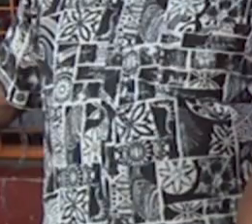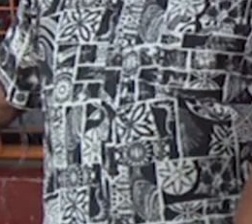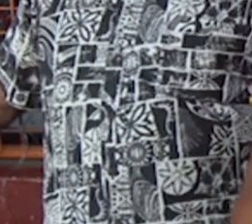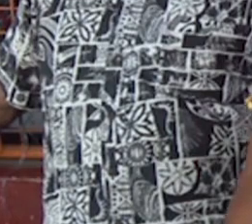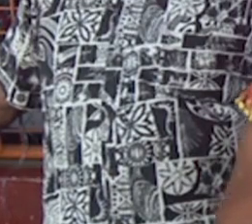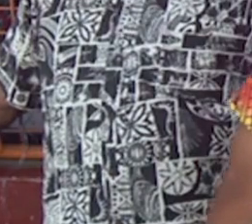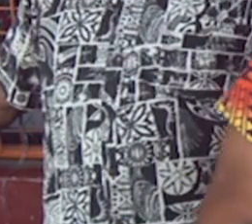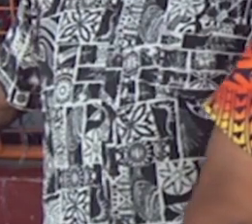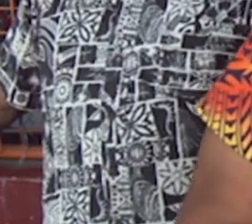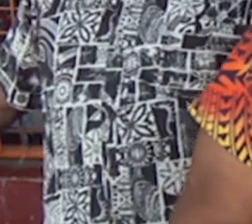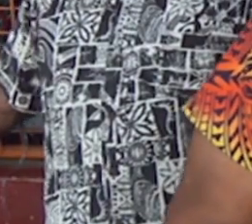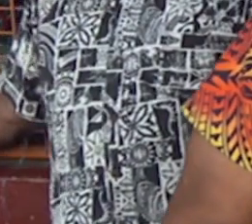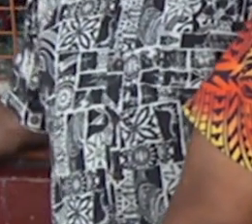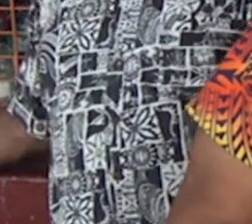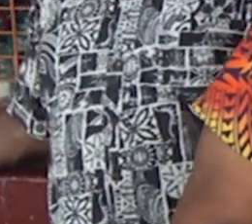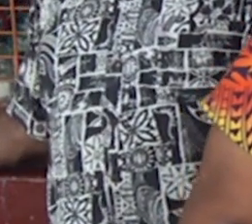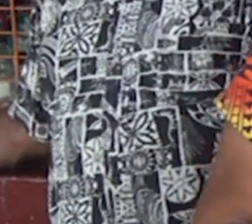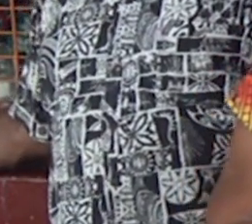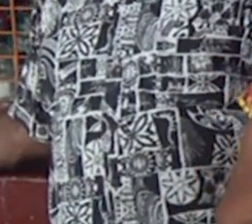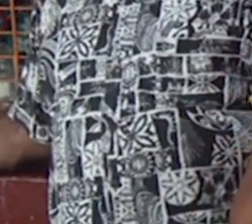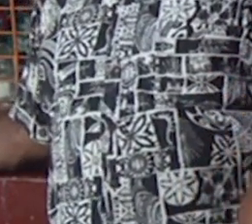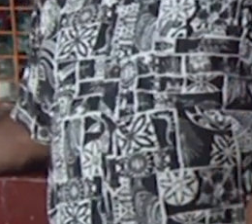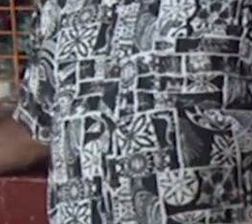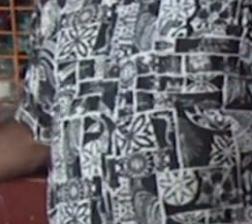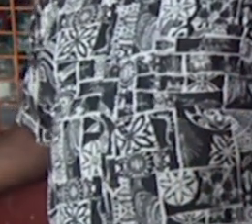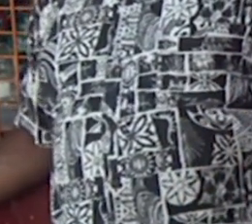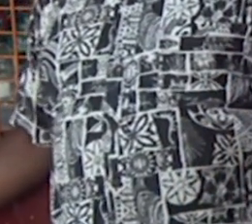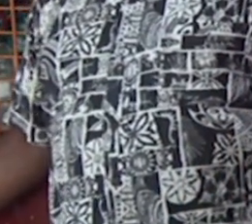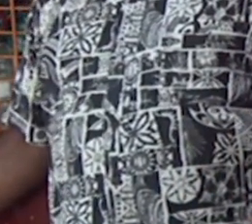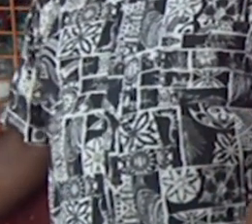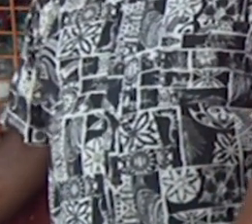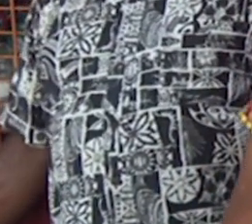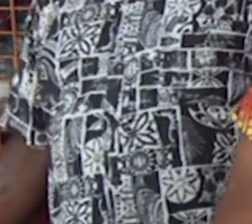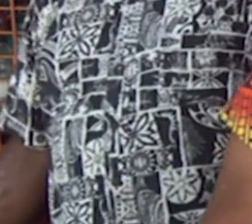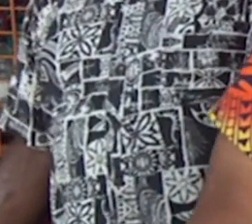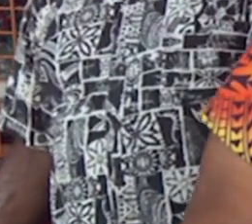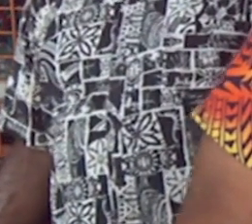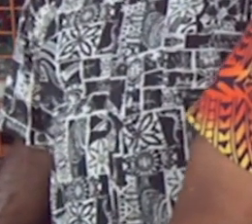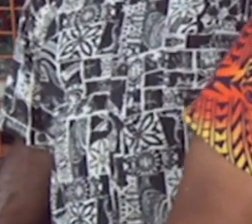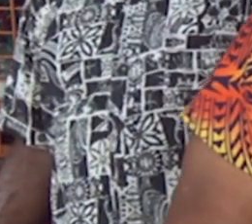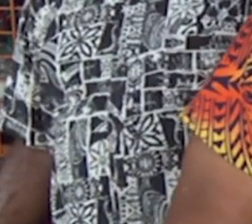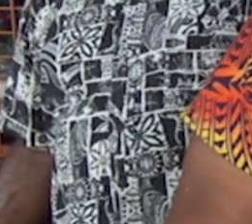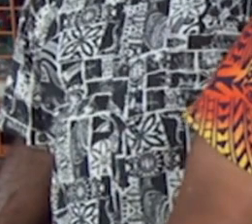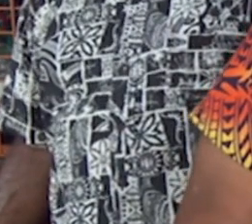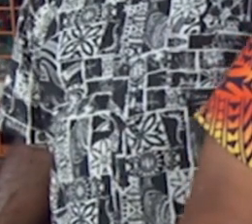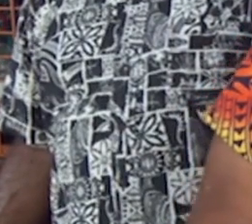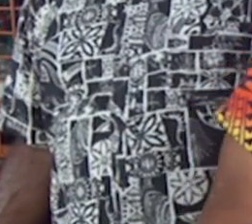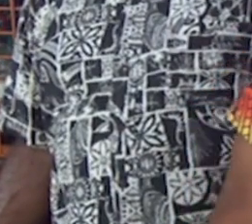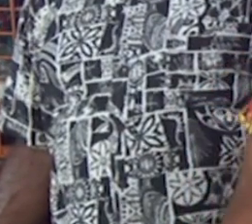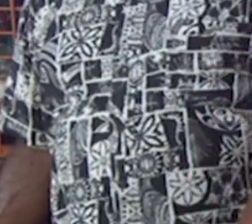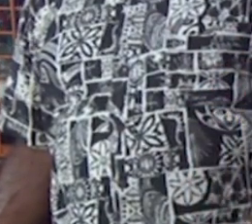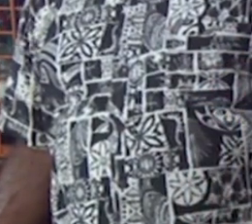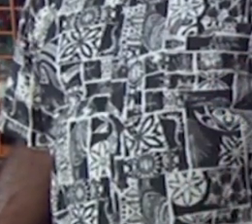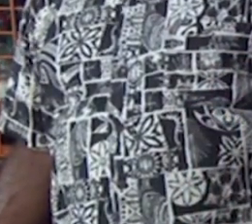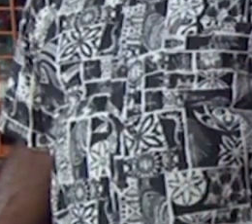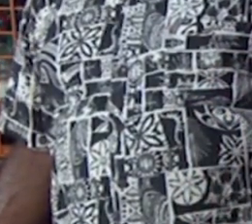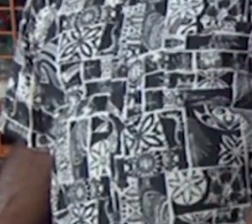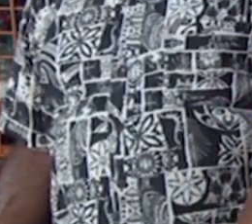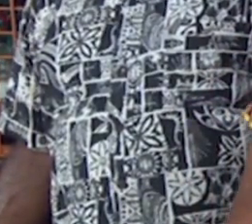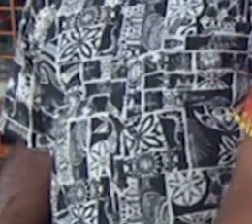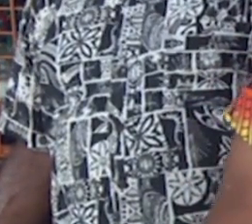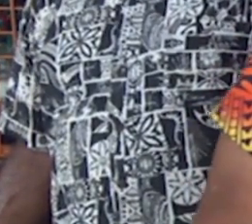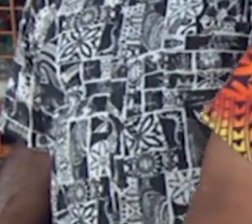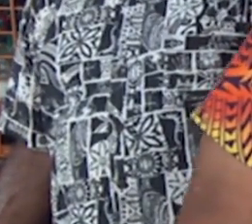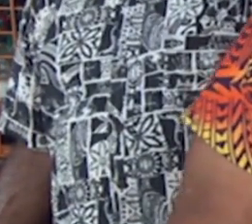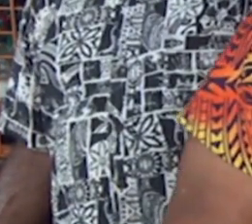Ngola binariki ayo na vango kelera mai na ton mai na kono na lonta mayang te mai pa